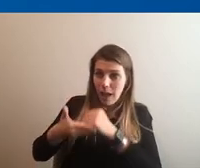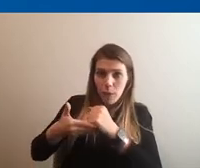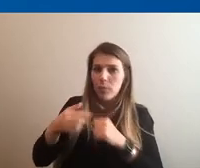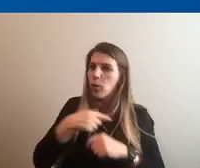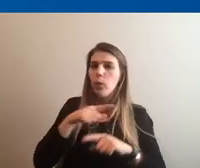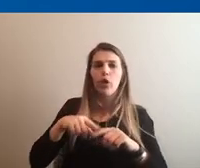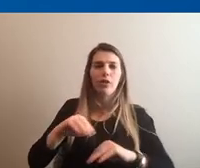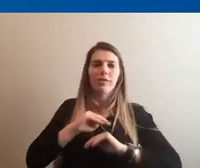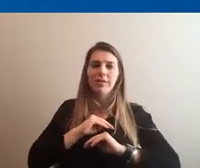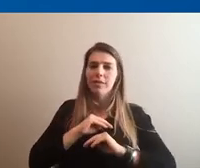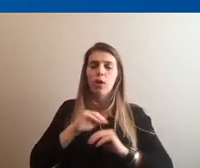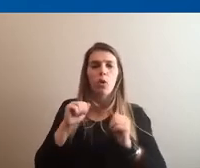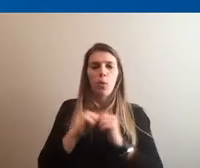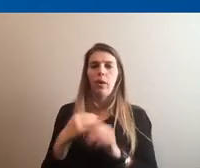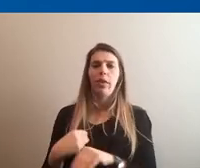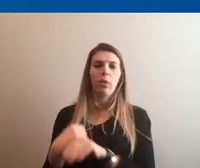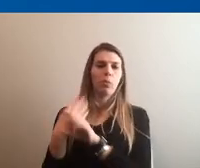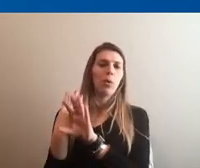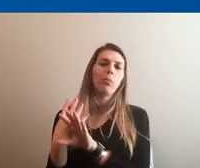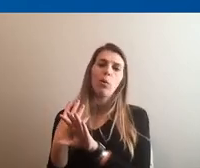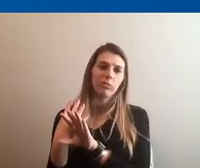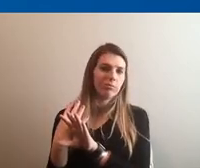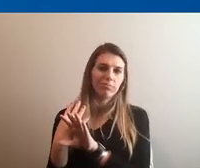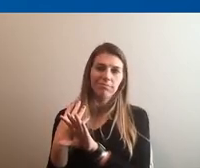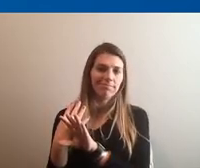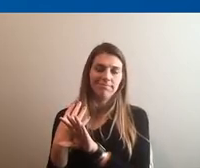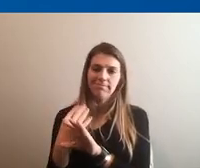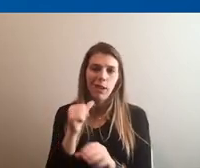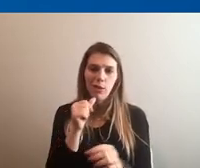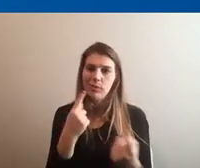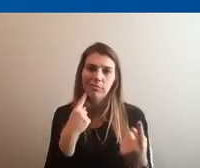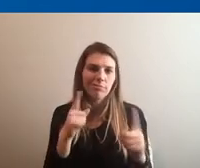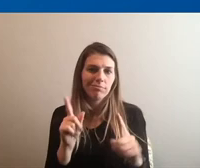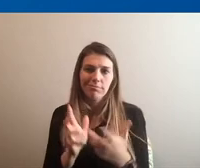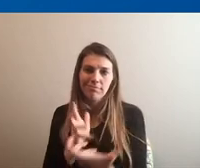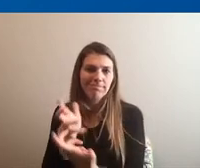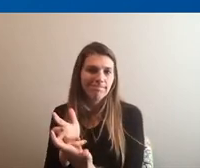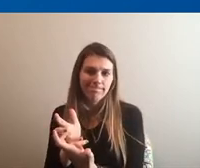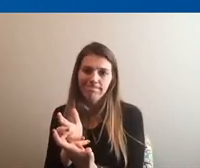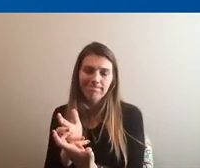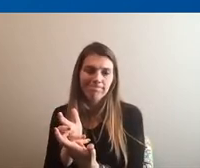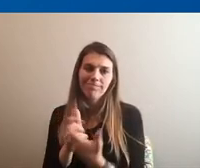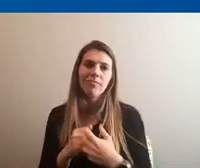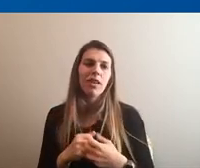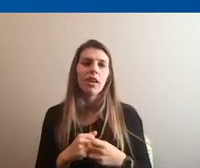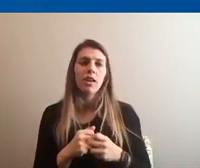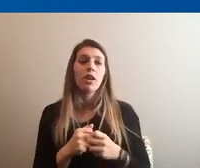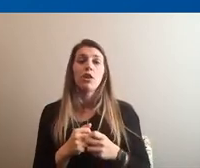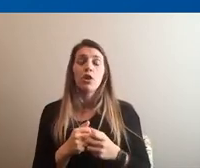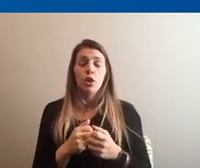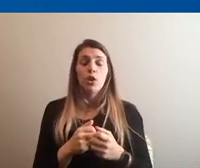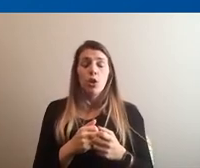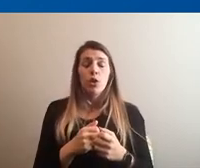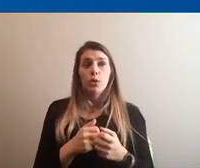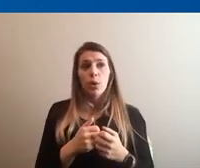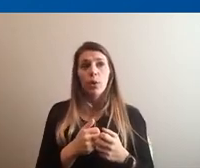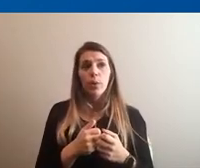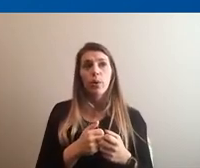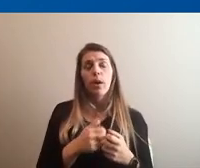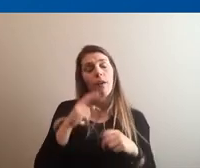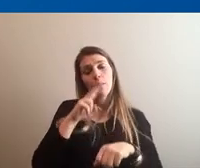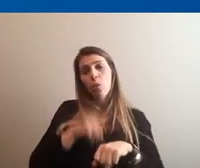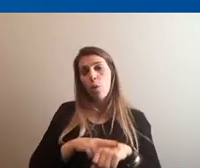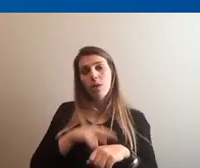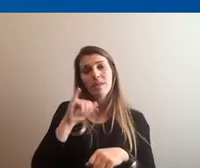through routine remote learning opportunities that could be actually harnessed by kids, you know, without those difficulties. Of course, that